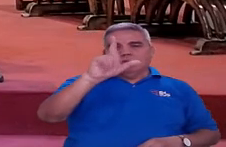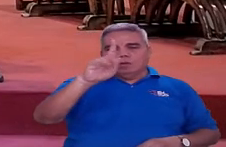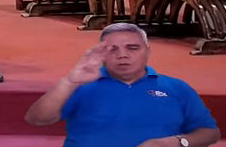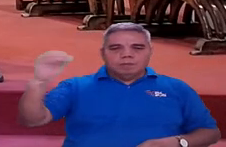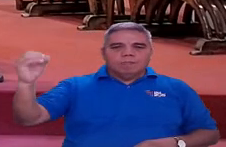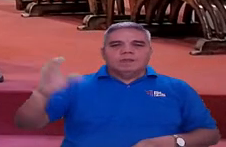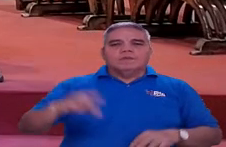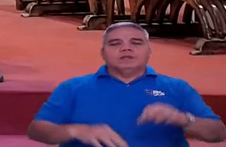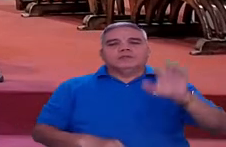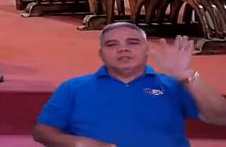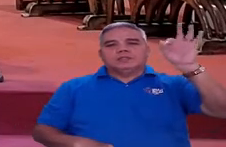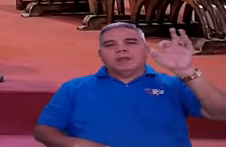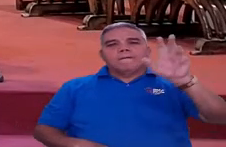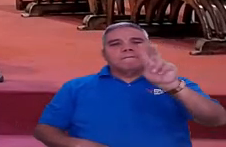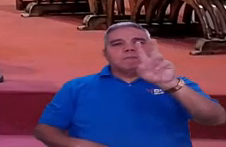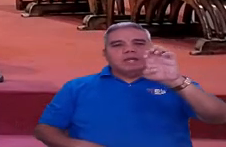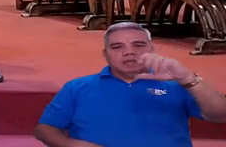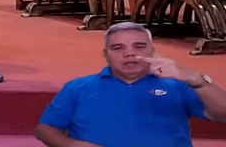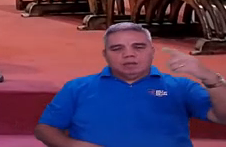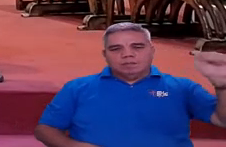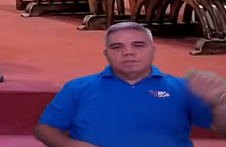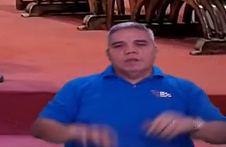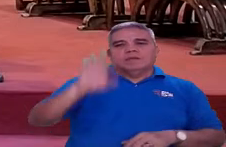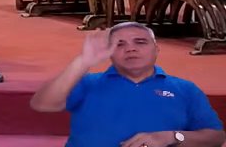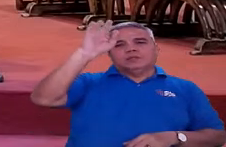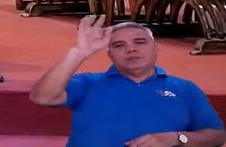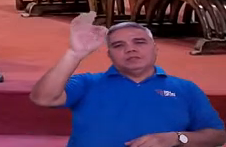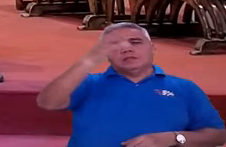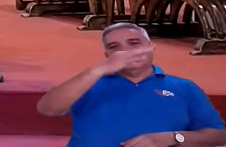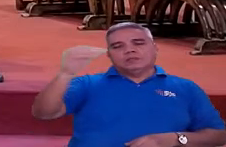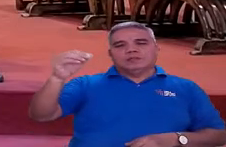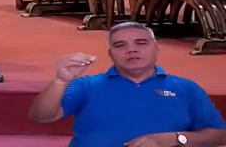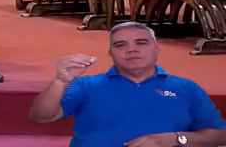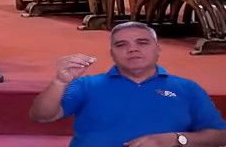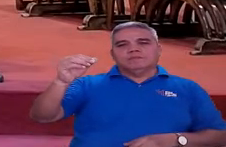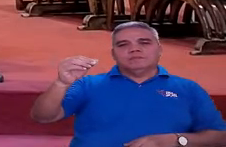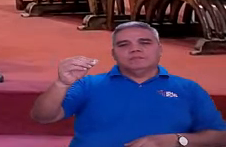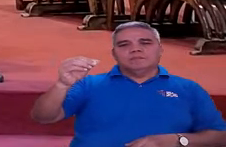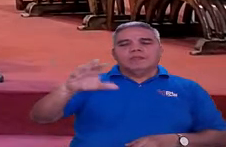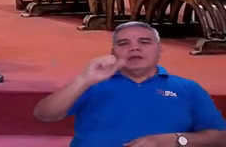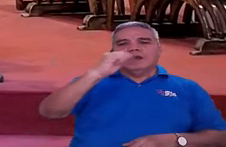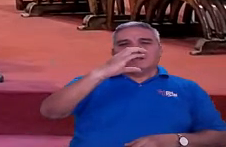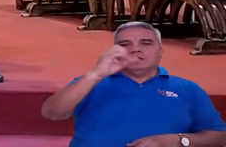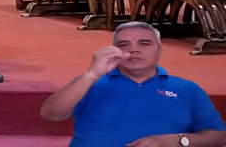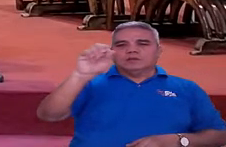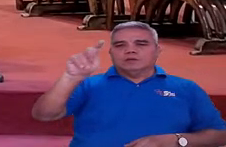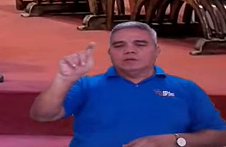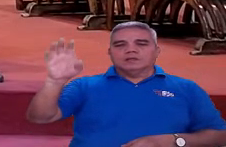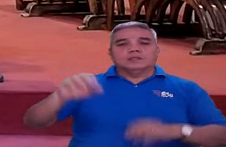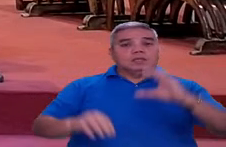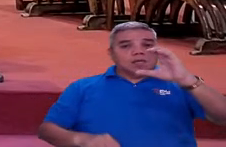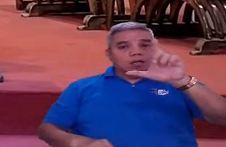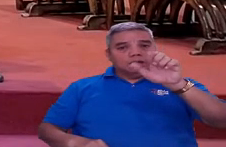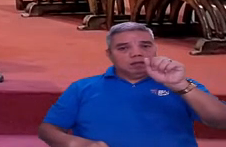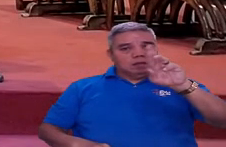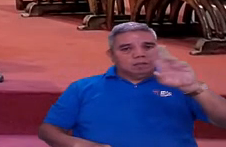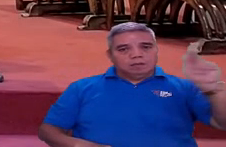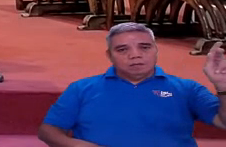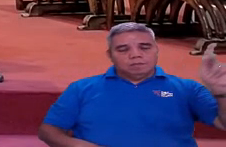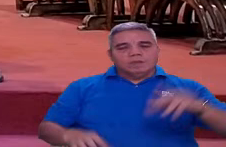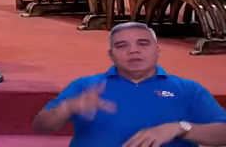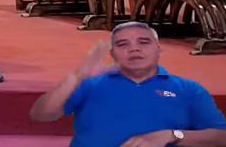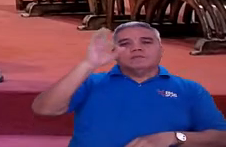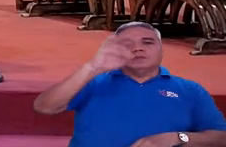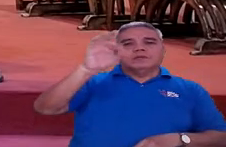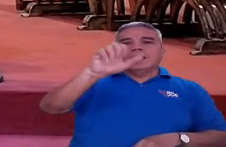Pastor Mrs. Vega, Pastor Mrs. Verano Edsel, Pastor Mrs. Acosta Clark, Tim Clark,